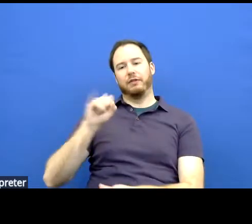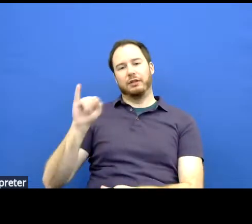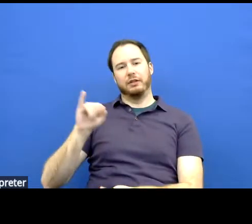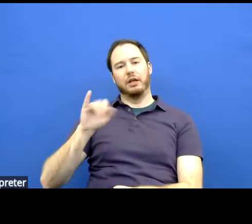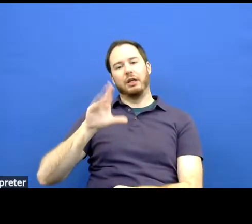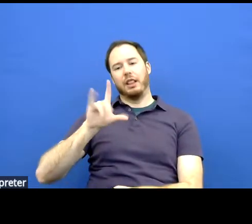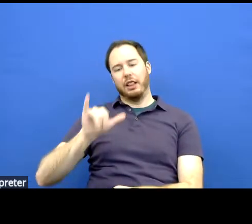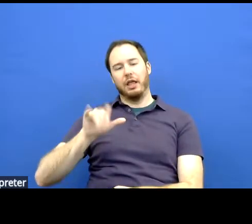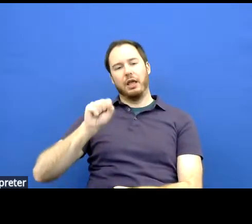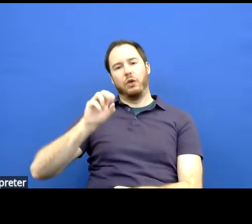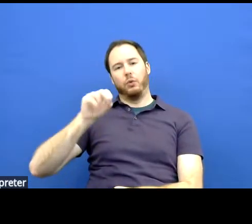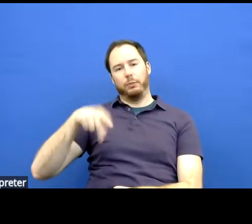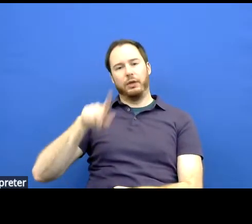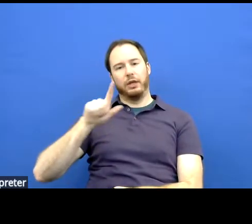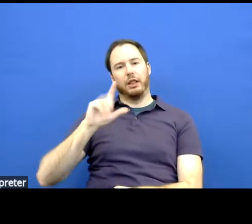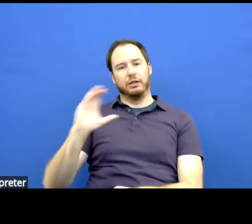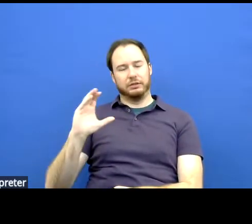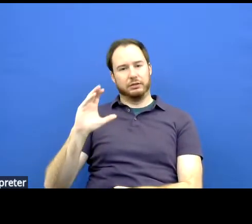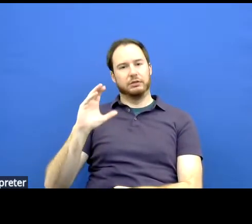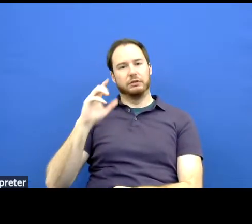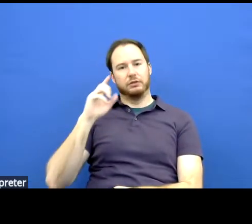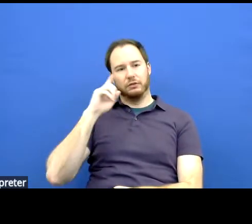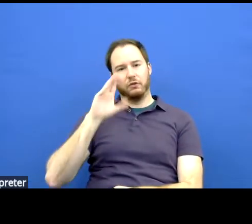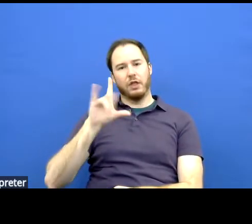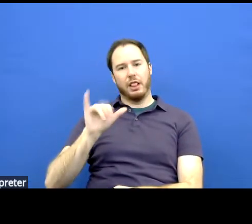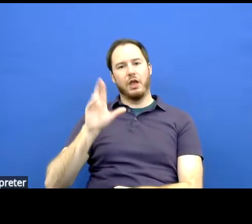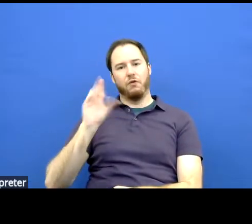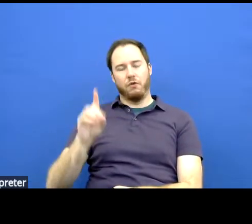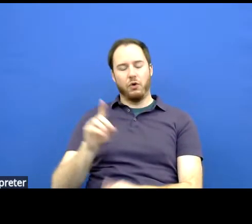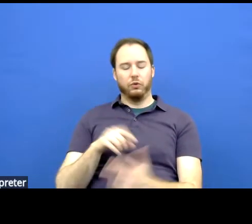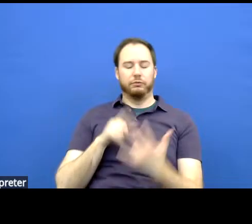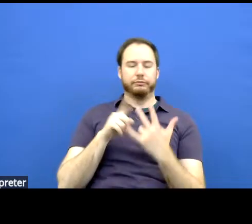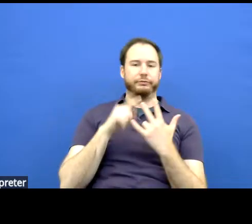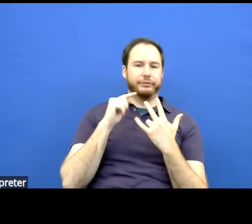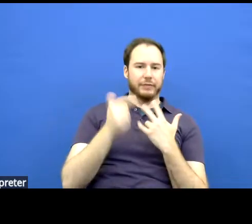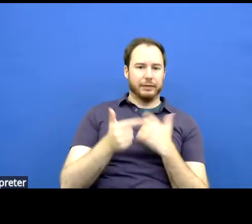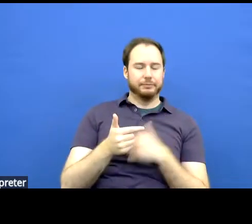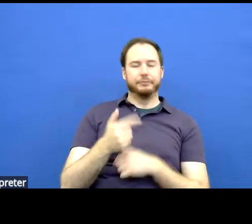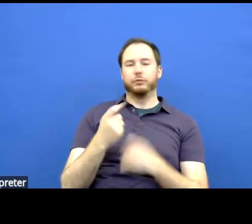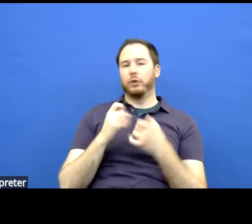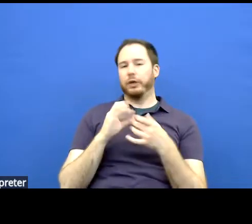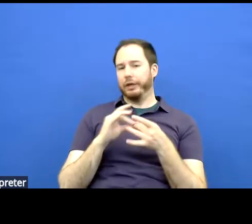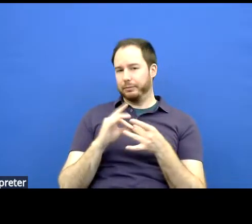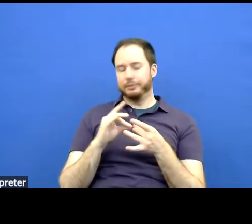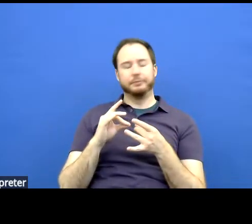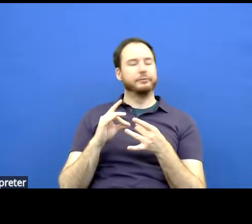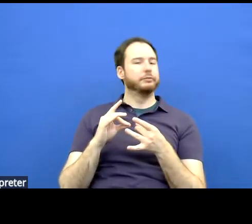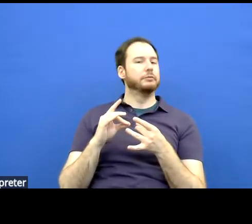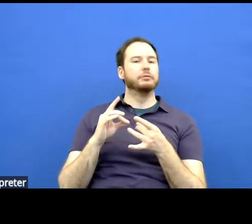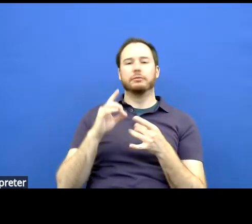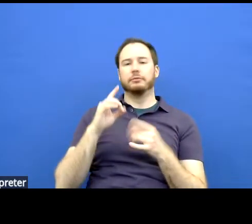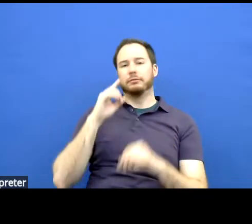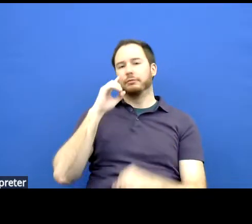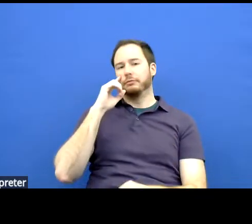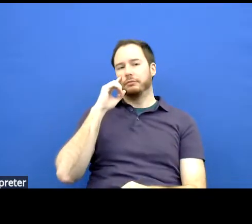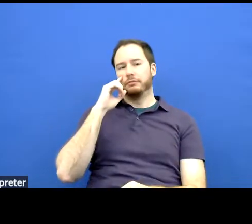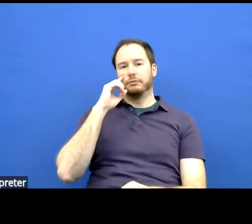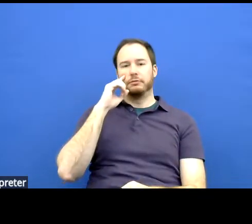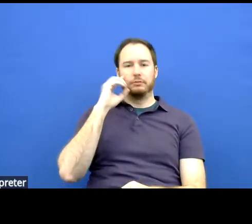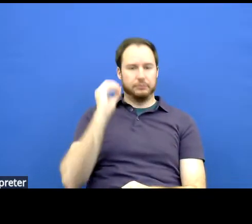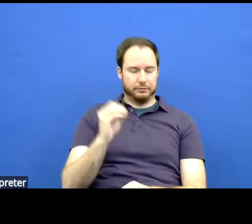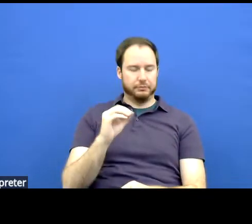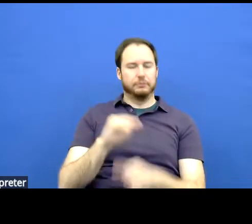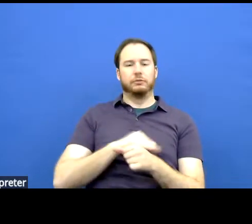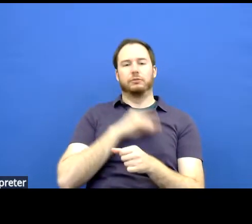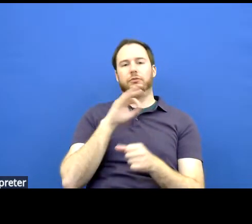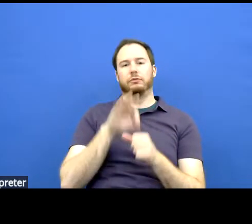Clay SOP LLC for Clay Road. Second. Any questions, comments? Hearing and